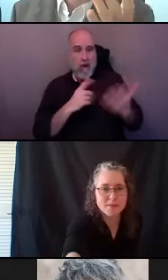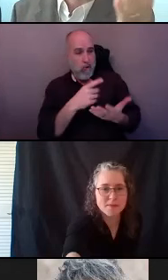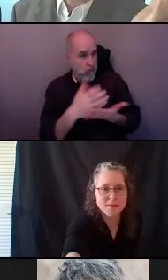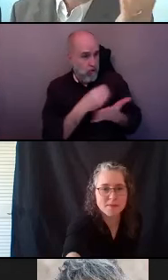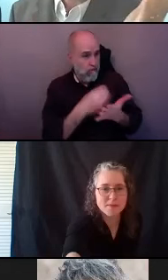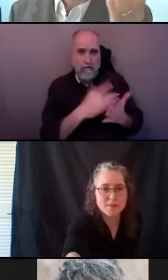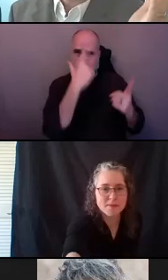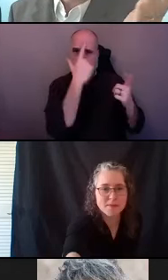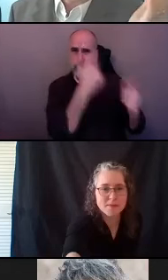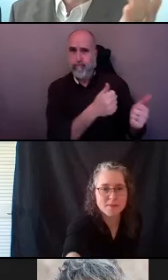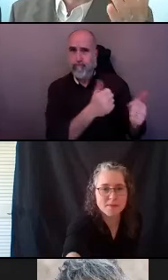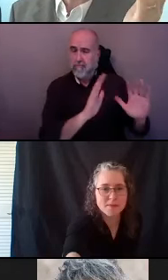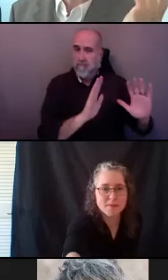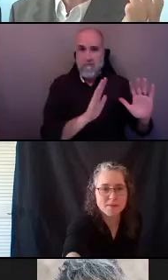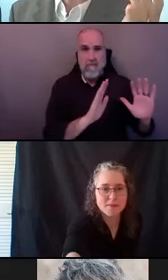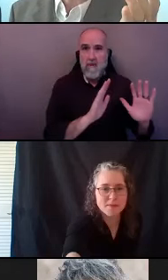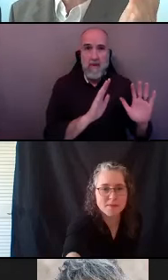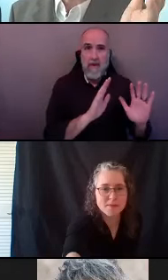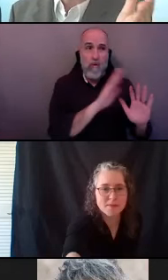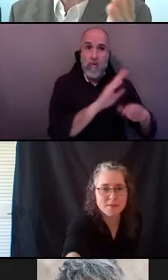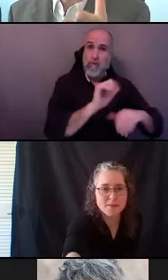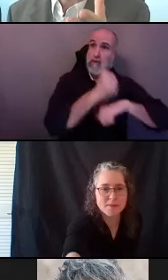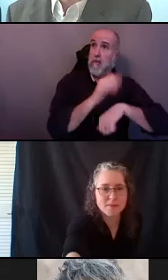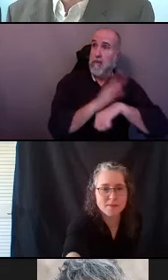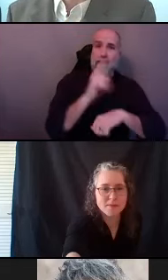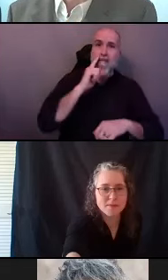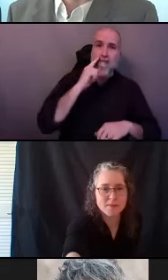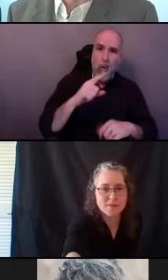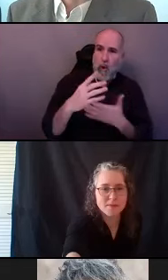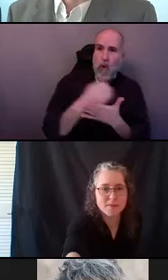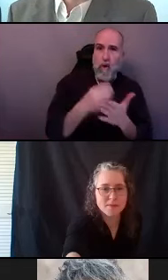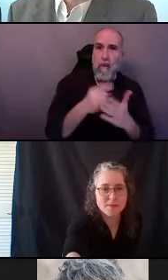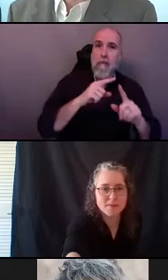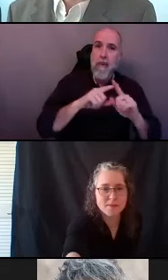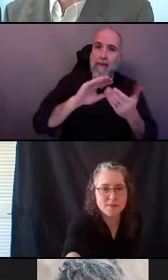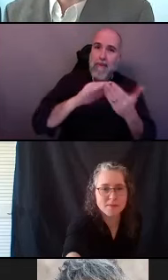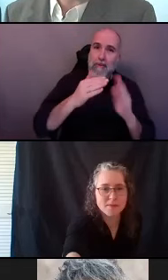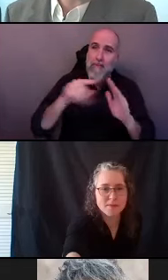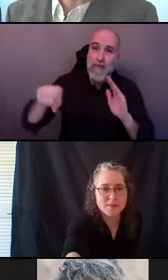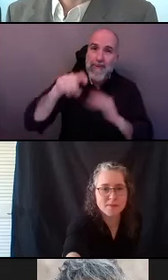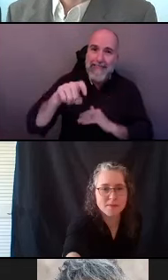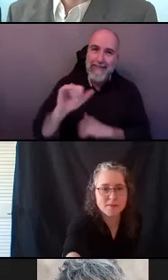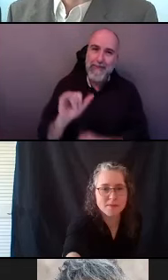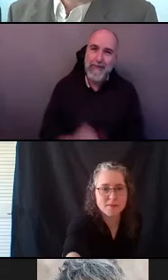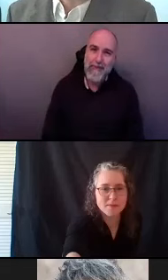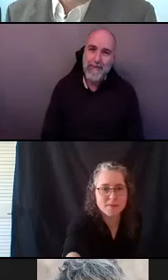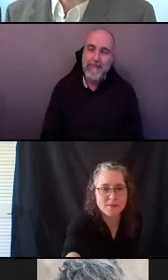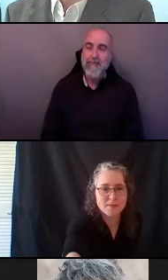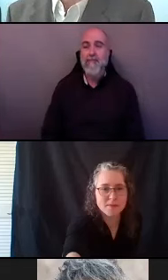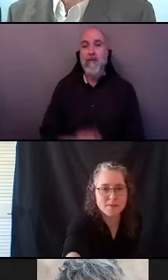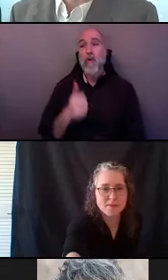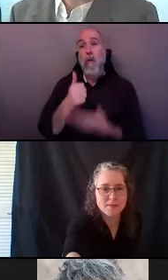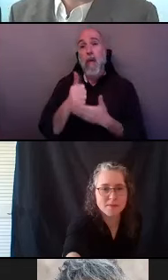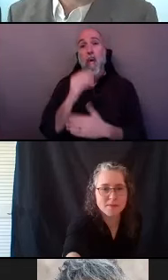this. That's what people are in business for, but it's meeting community needs as well. Helping homeowners or home